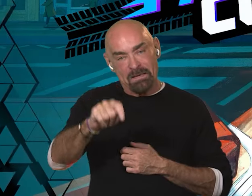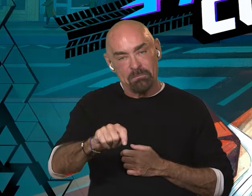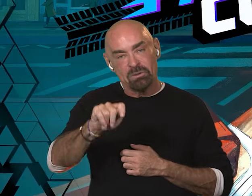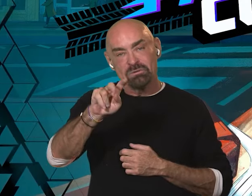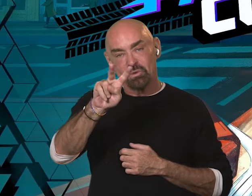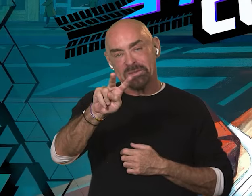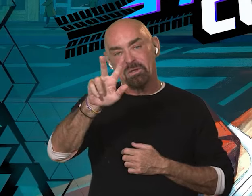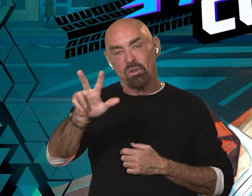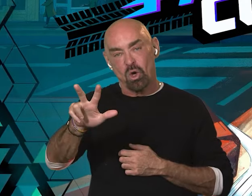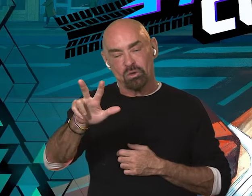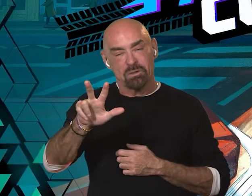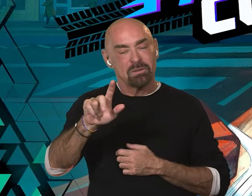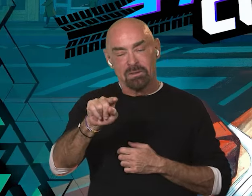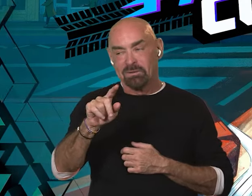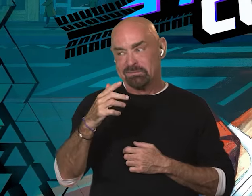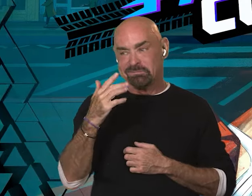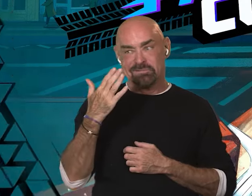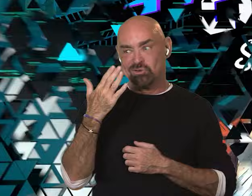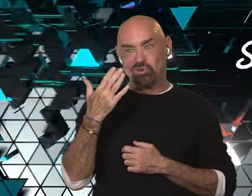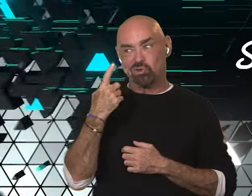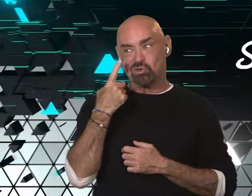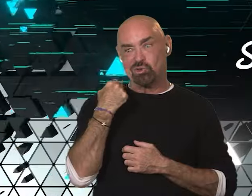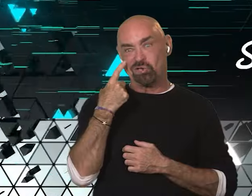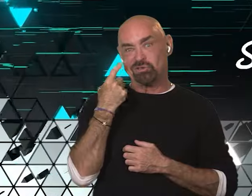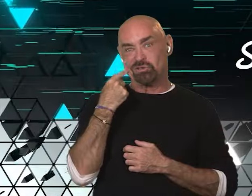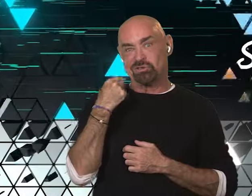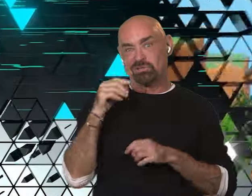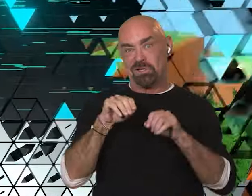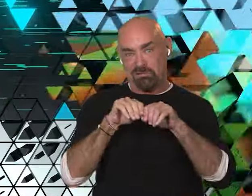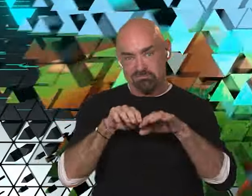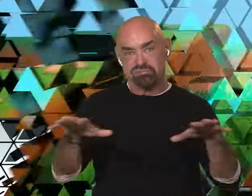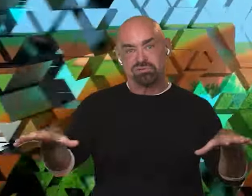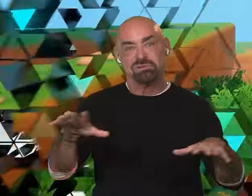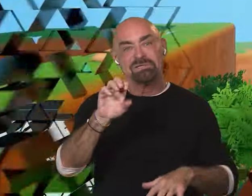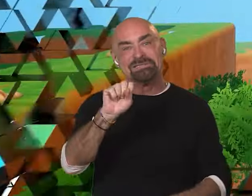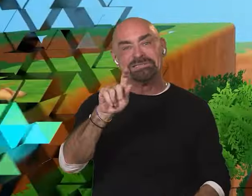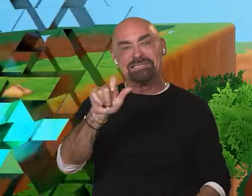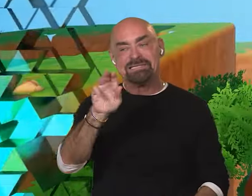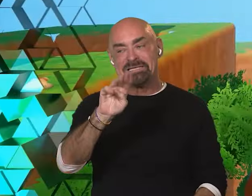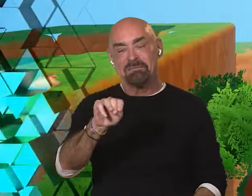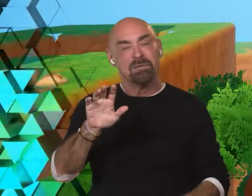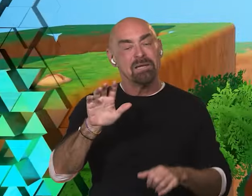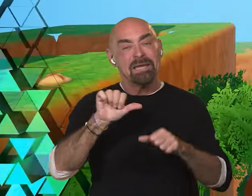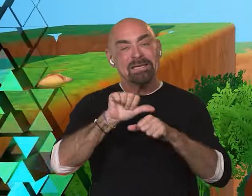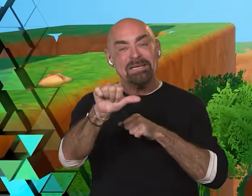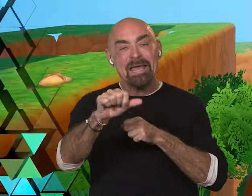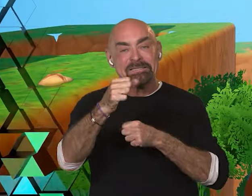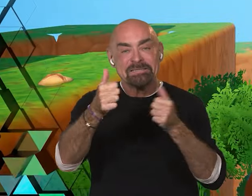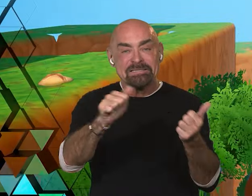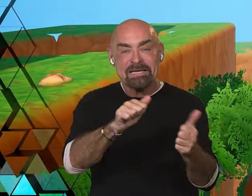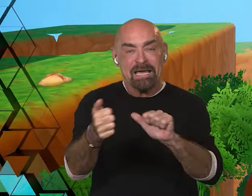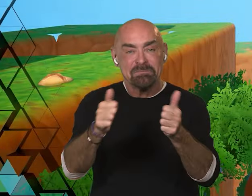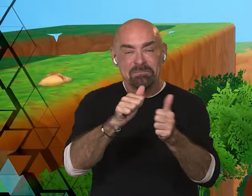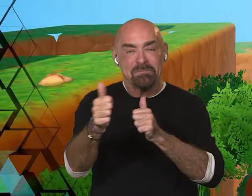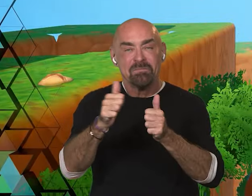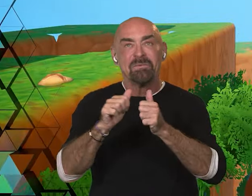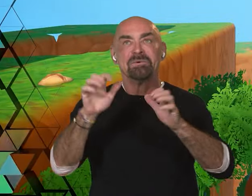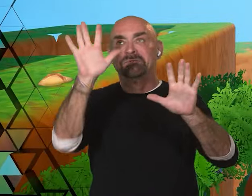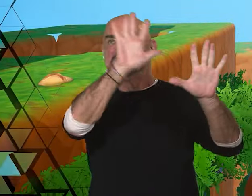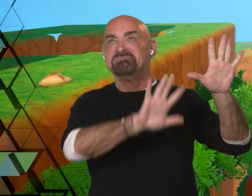can also check out the demo, which just went live on Steam. Our next game is a mind-blowing,